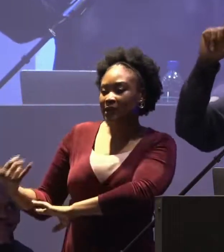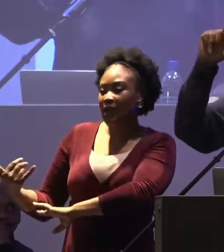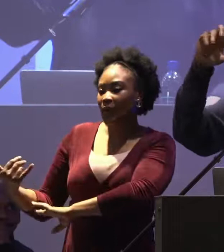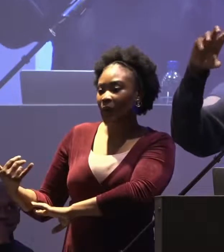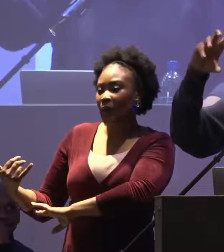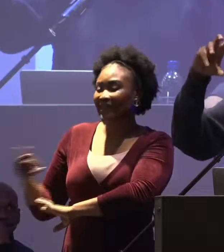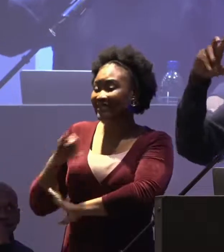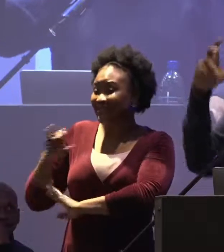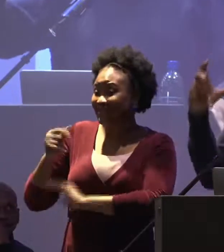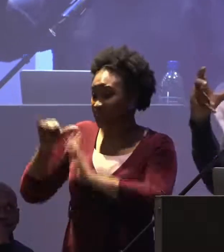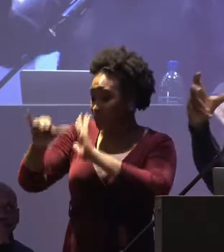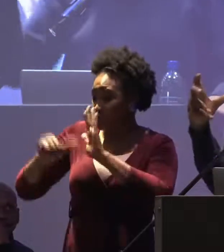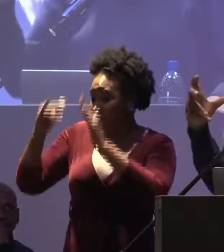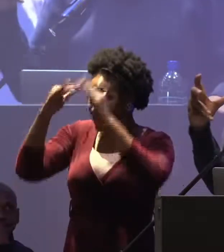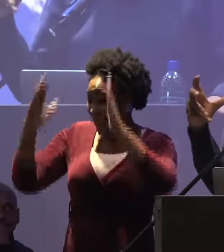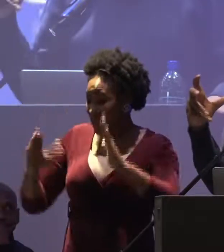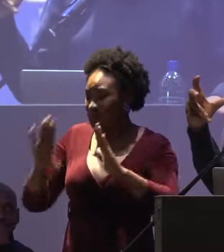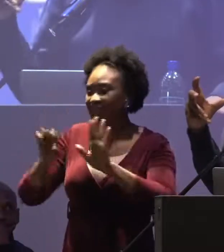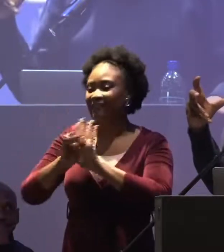cinema had an advert.